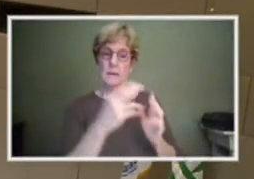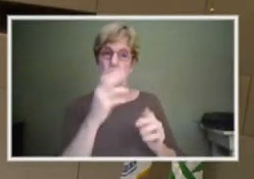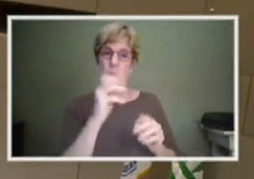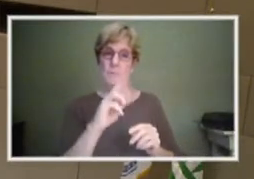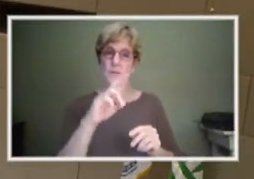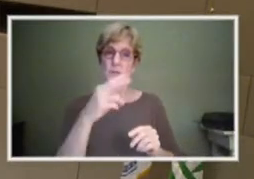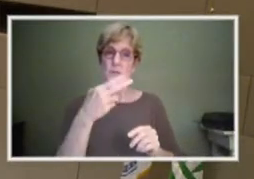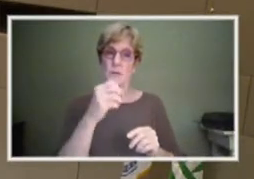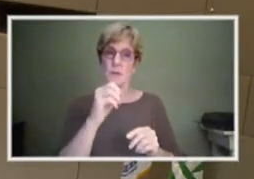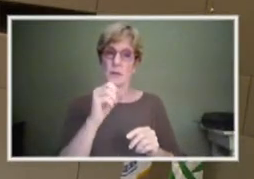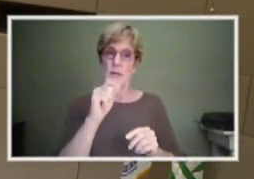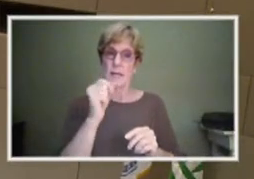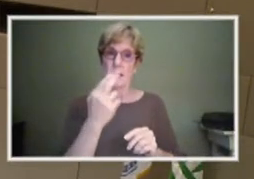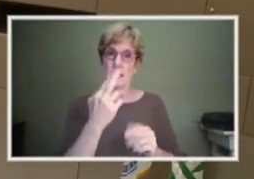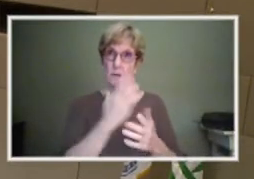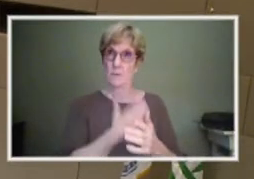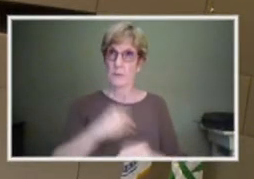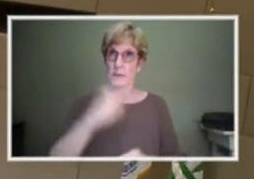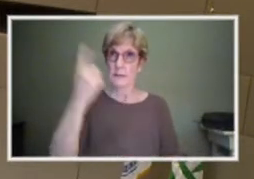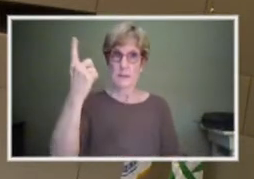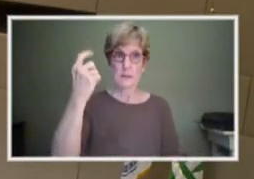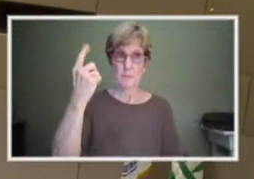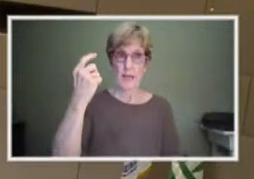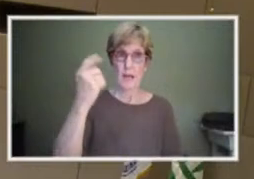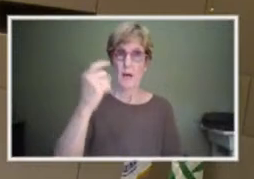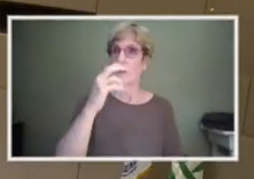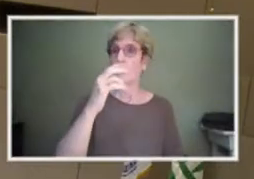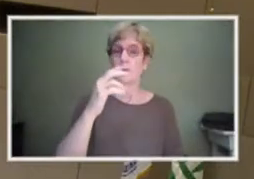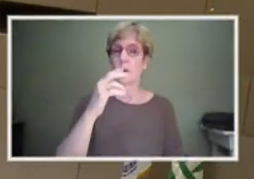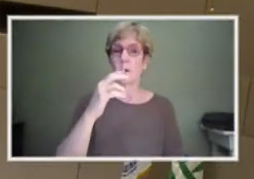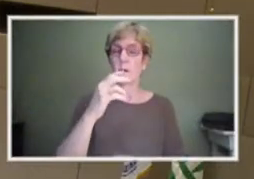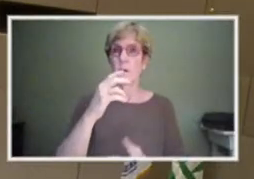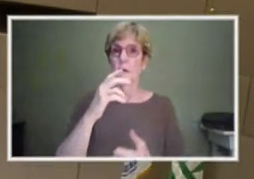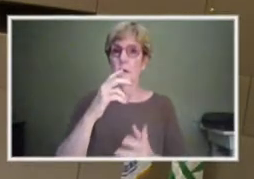down. And if we would look.